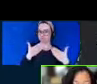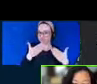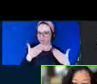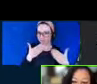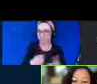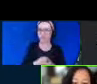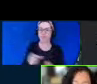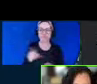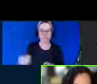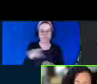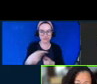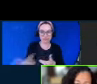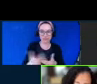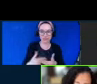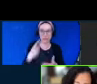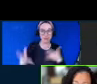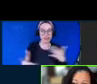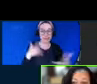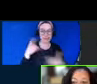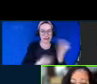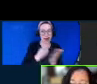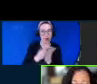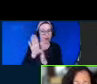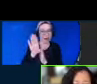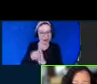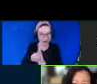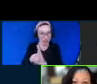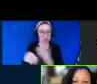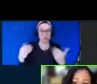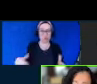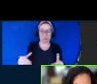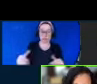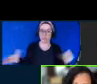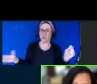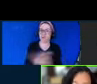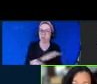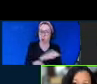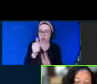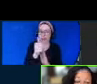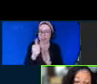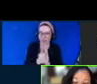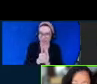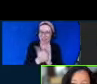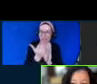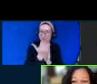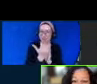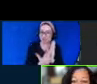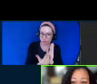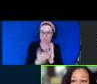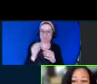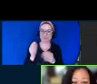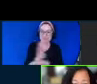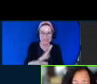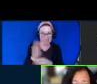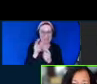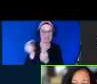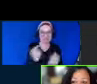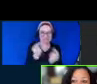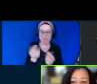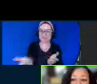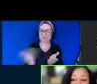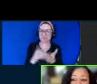to have you join us for an exciting hour and a half of a really packed full agenda. So again, I want to welcome you to the Voice